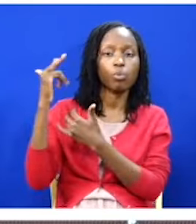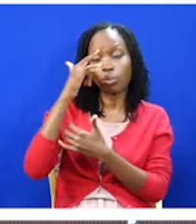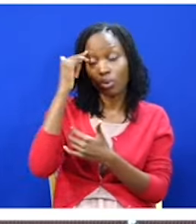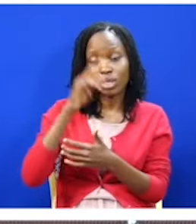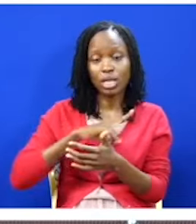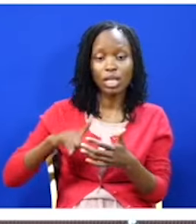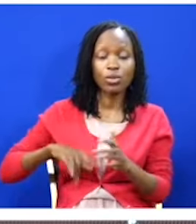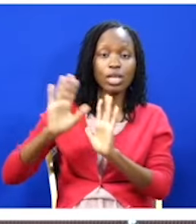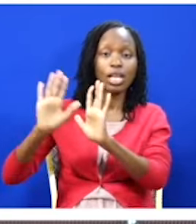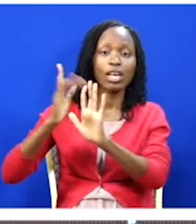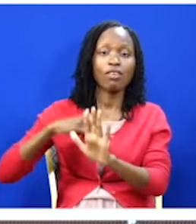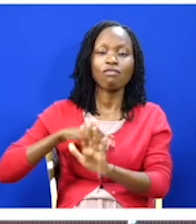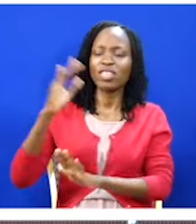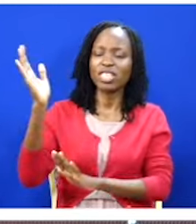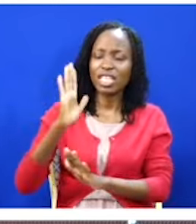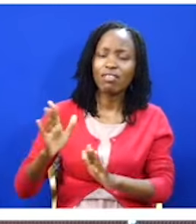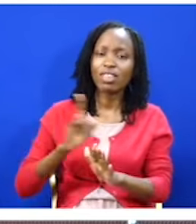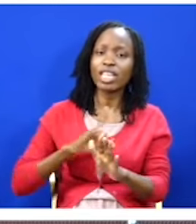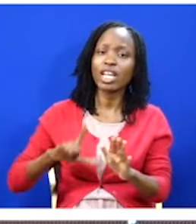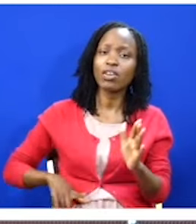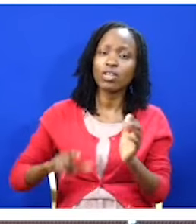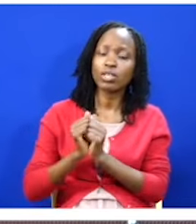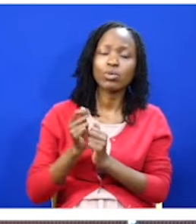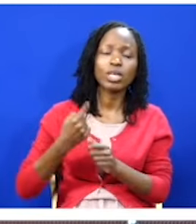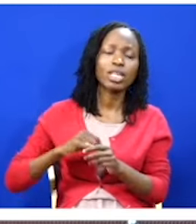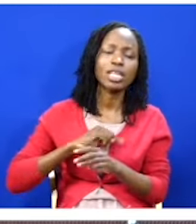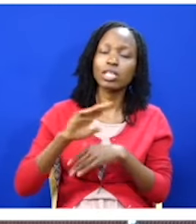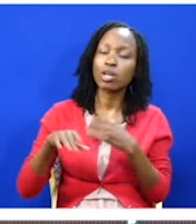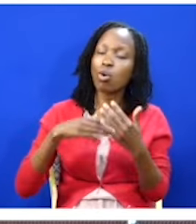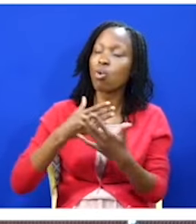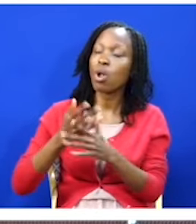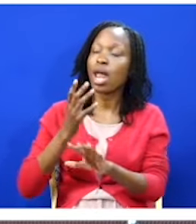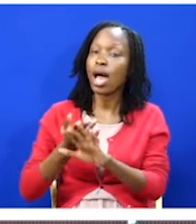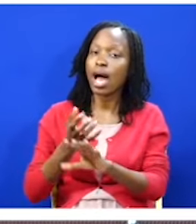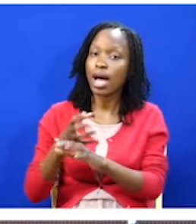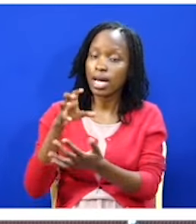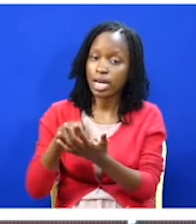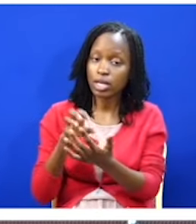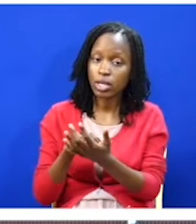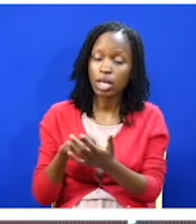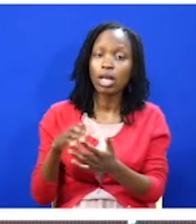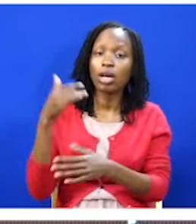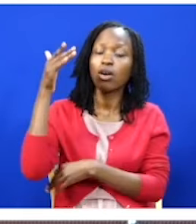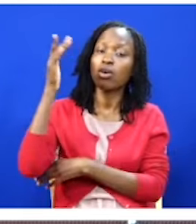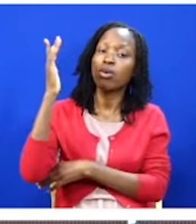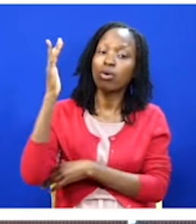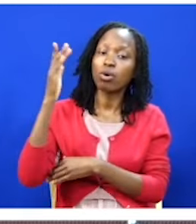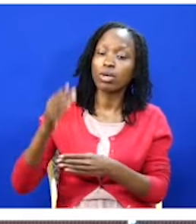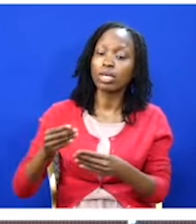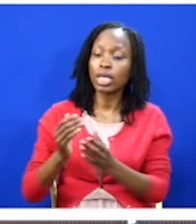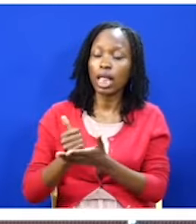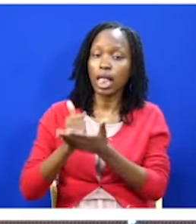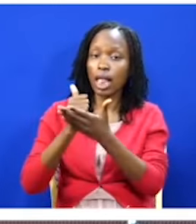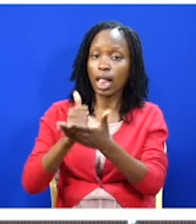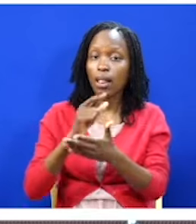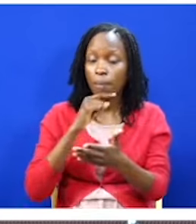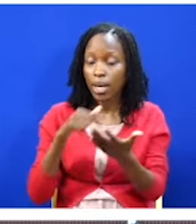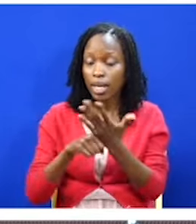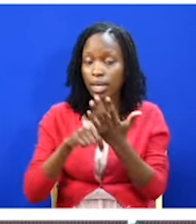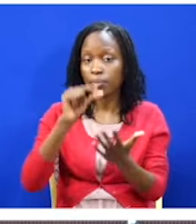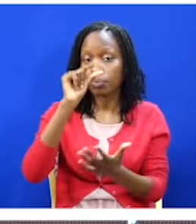will never leave us. He's with us in every difficult situation. God gave Gideon, in our story last week,